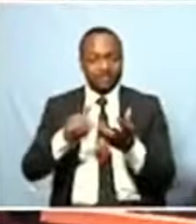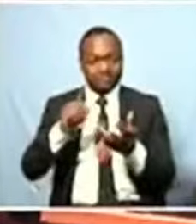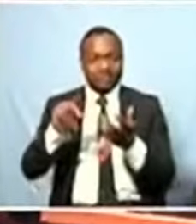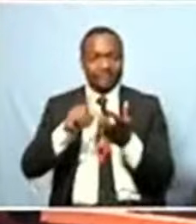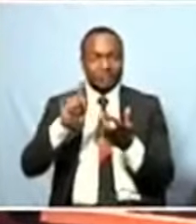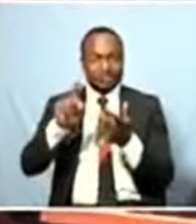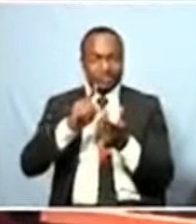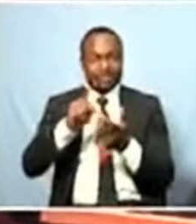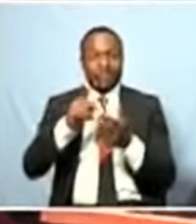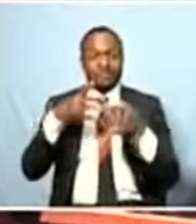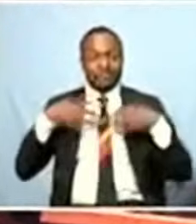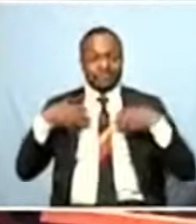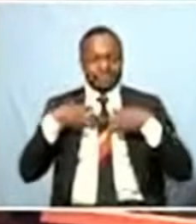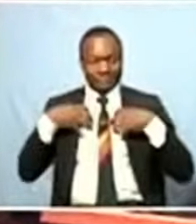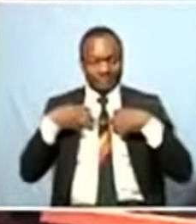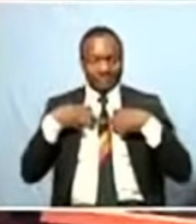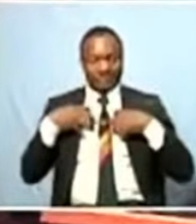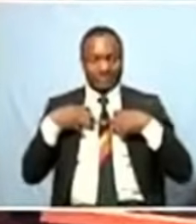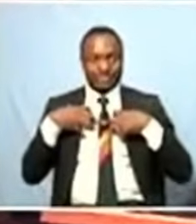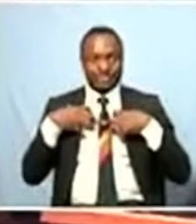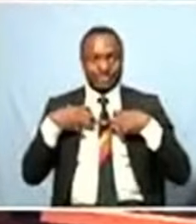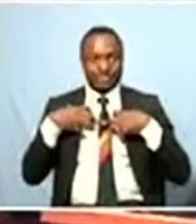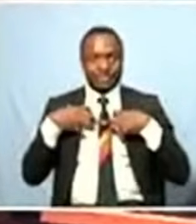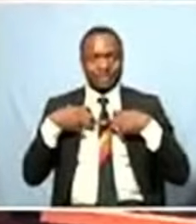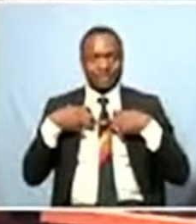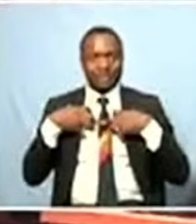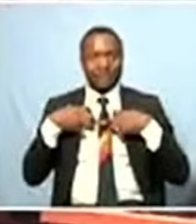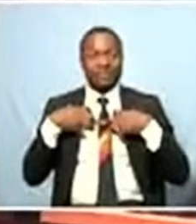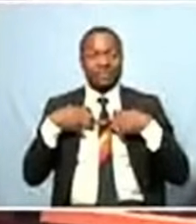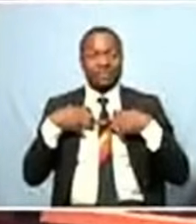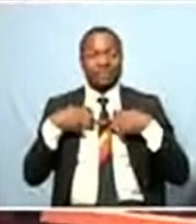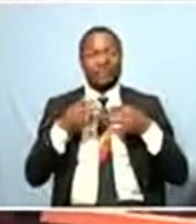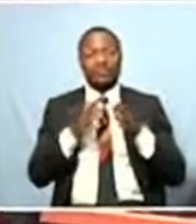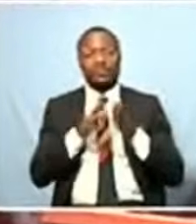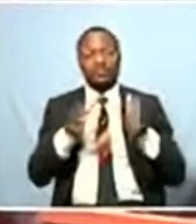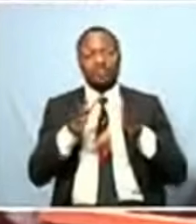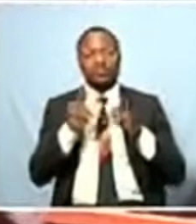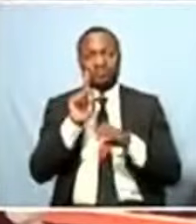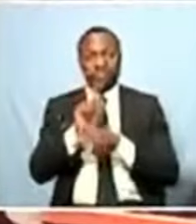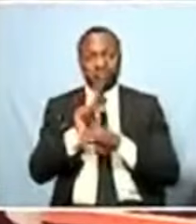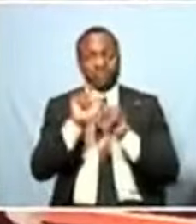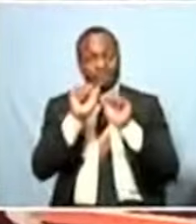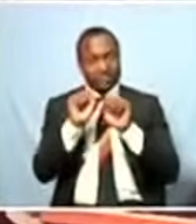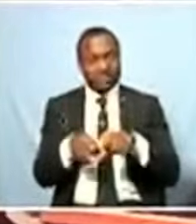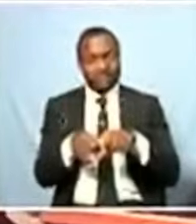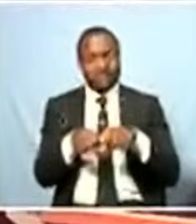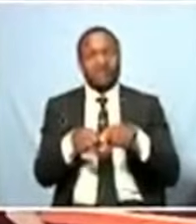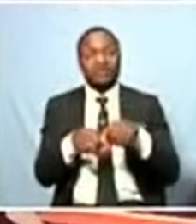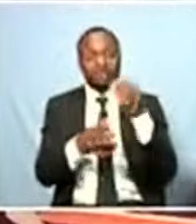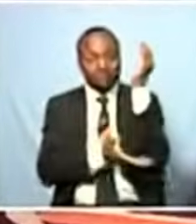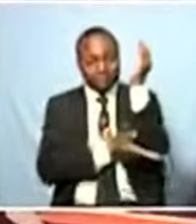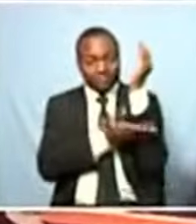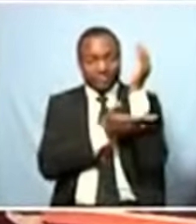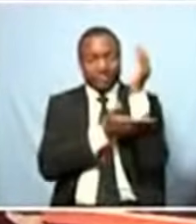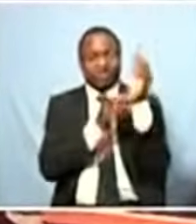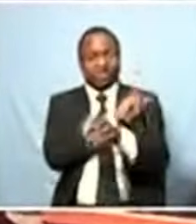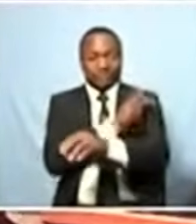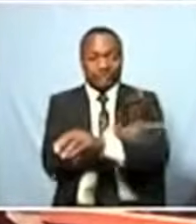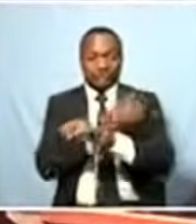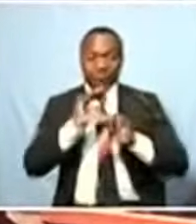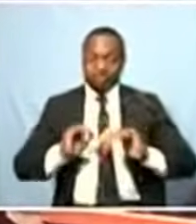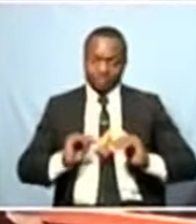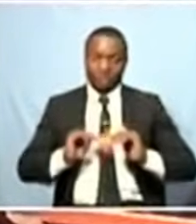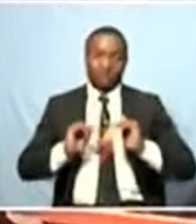prioritize Mfue in the routes of the capital projects that can unlock its potential and uplift